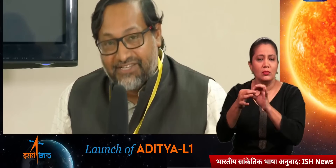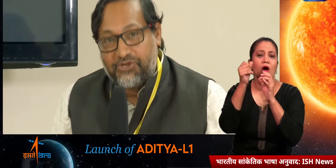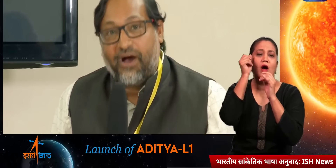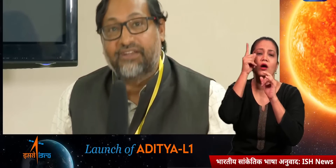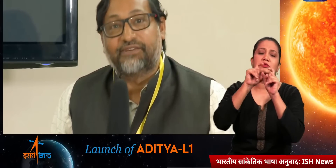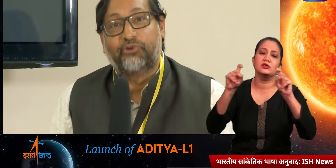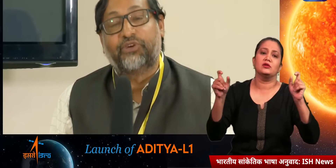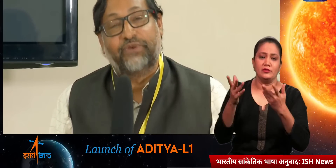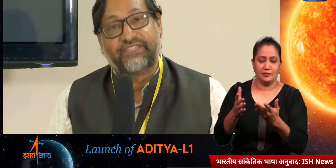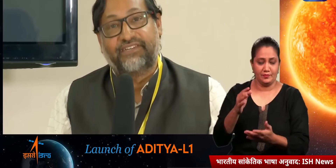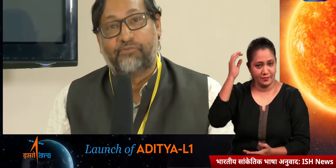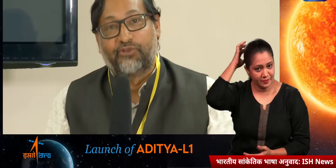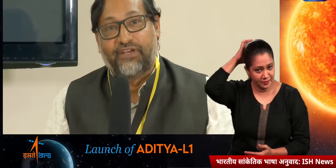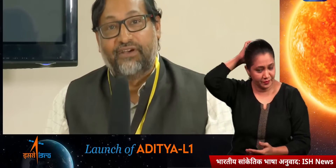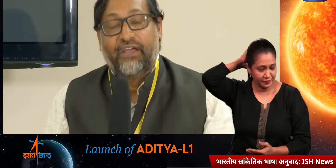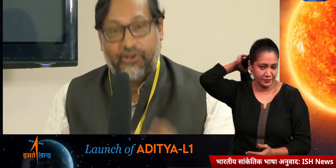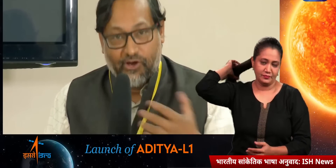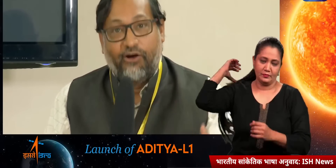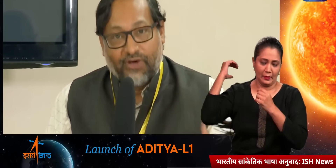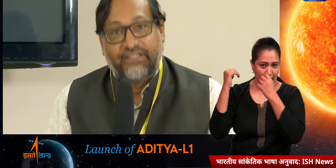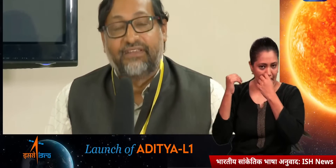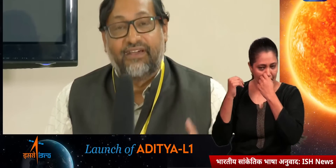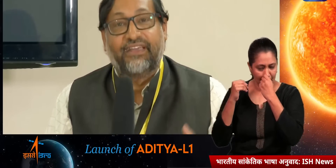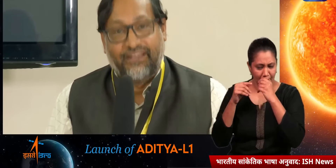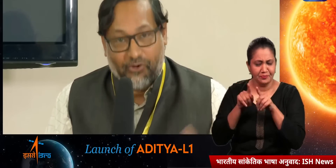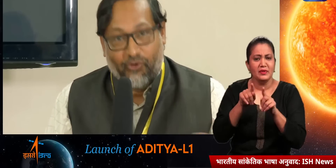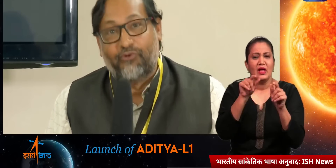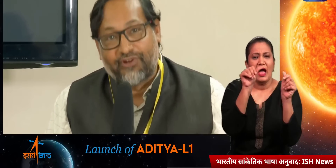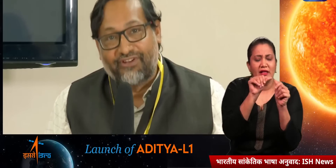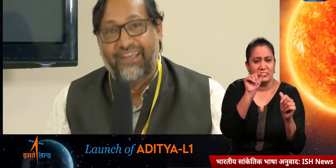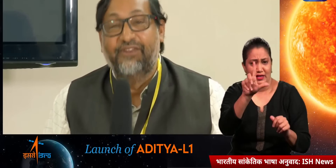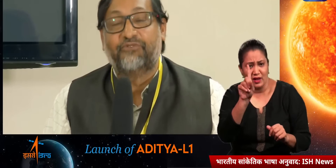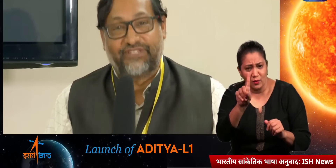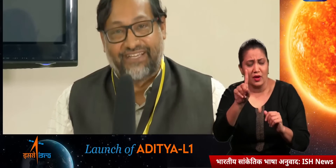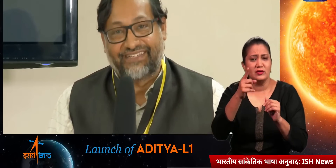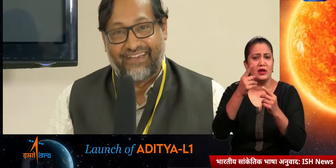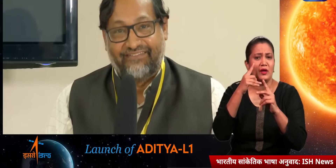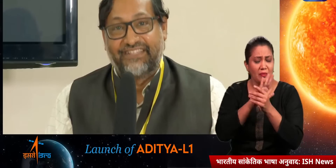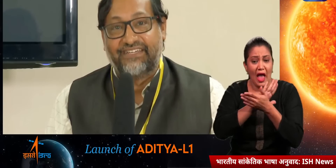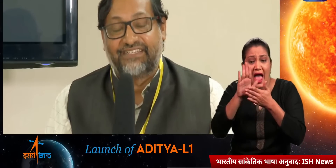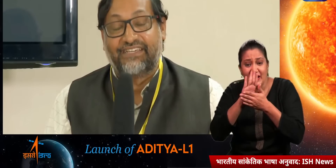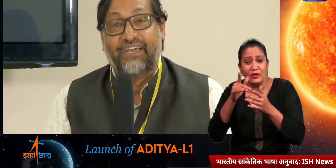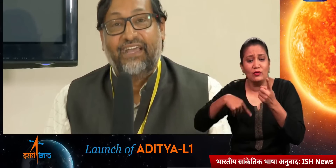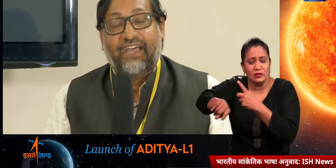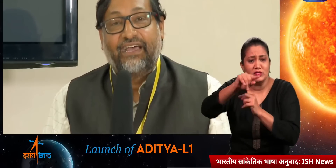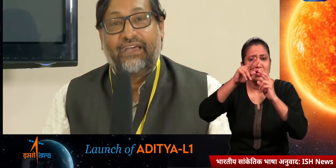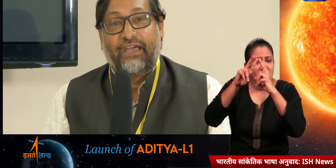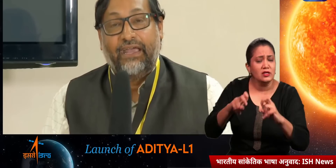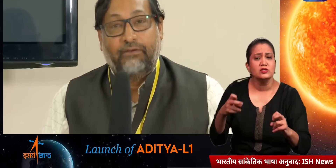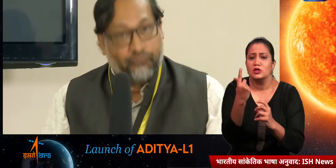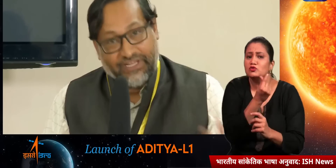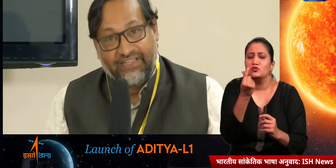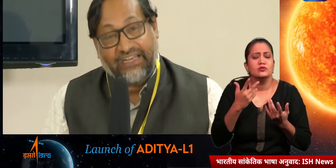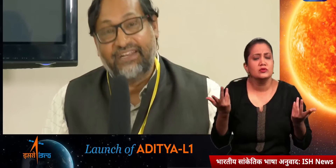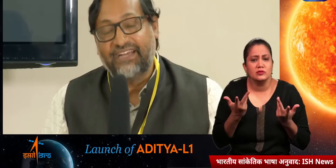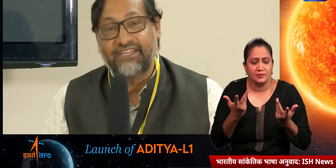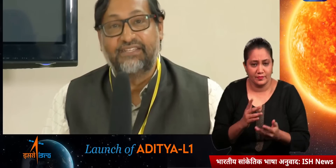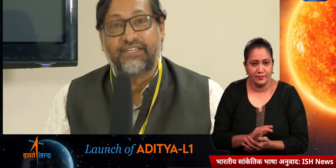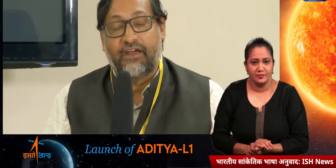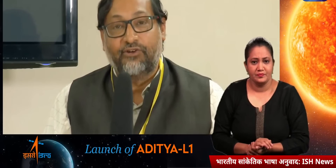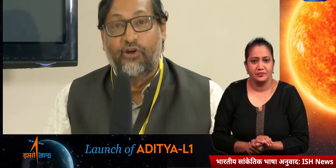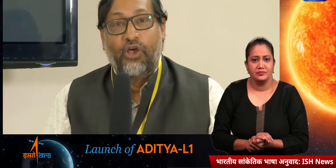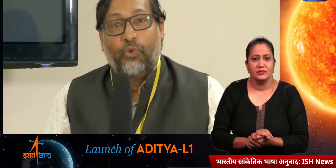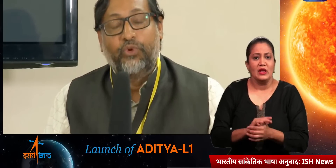And since you asked about the question about the, how Aditya in the overall heliophysics research within the